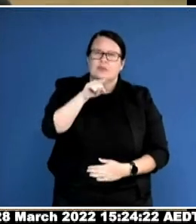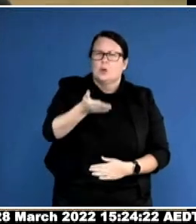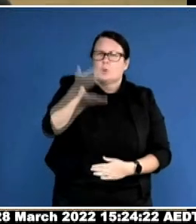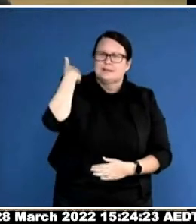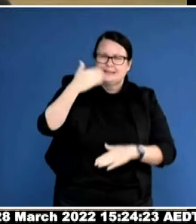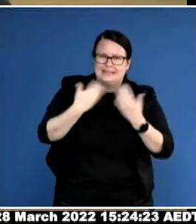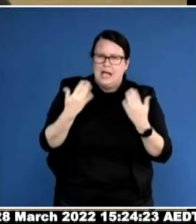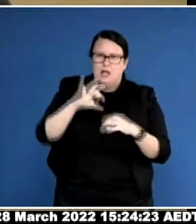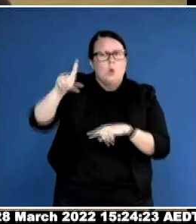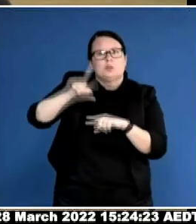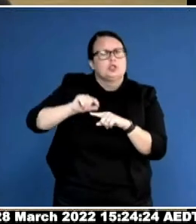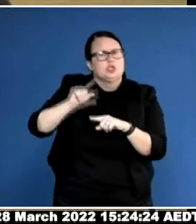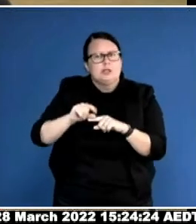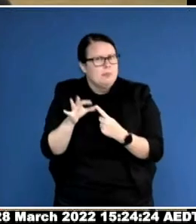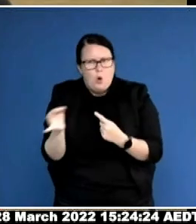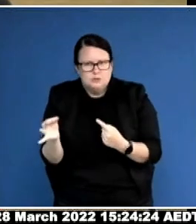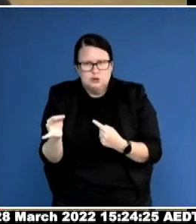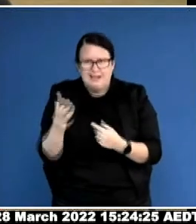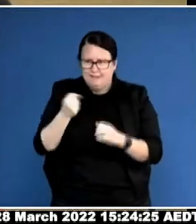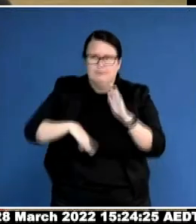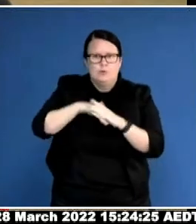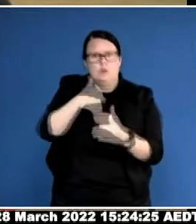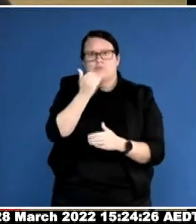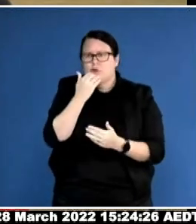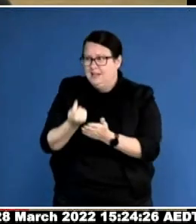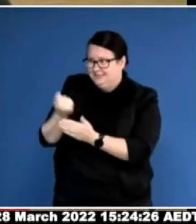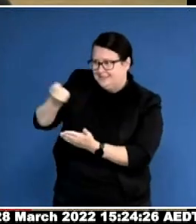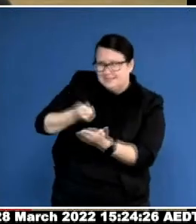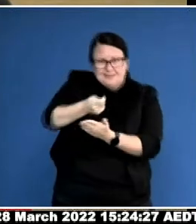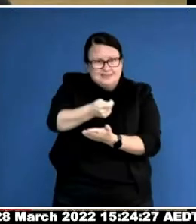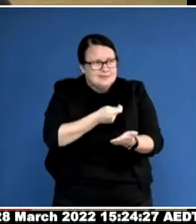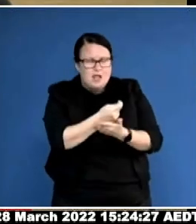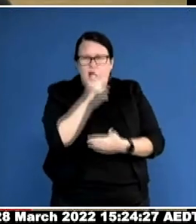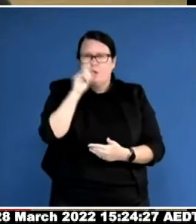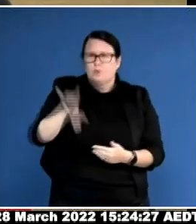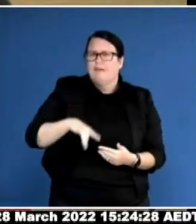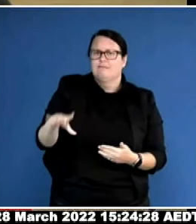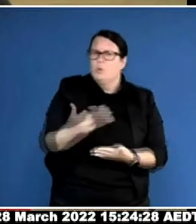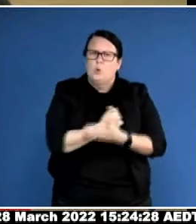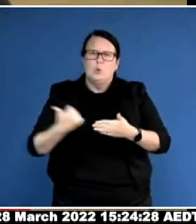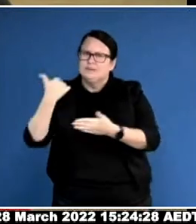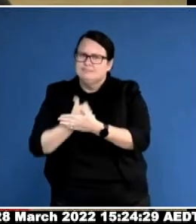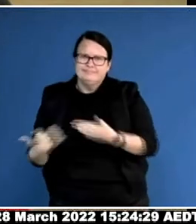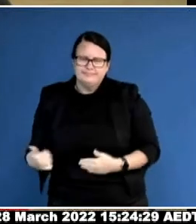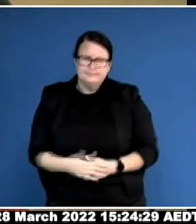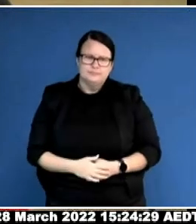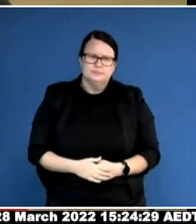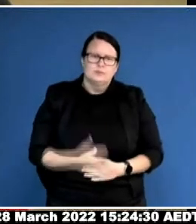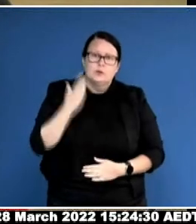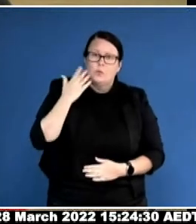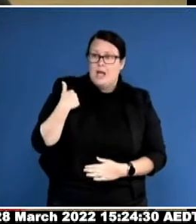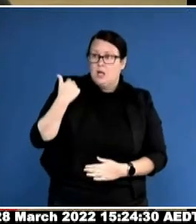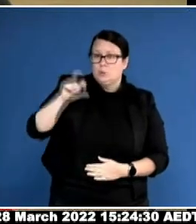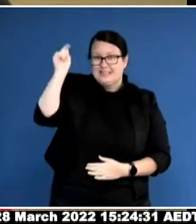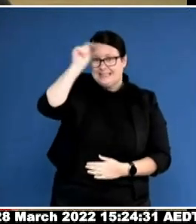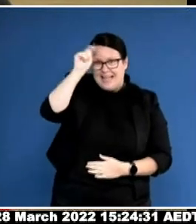was no taxi subsidy scheme for people with disability, so I couldn't afford to use them all the time. When I used taxis, I'd